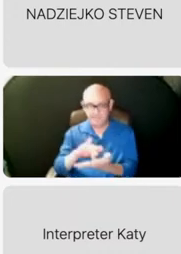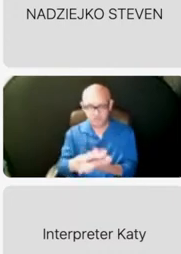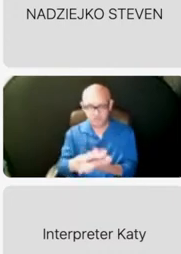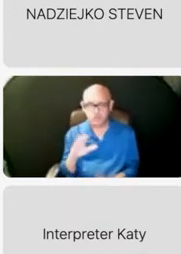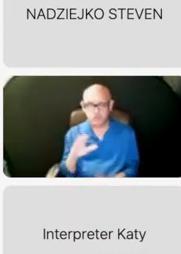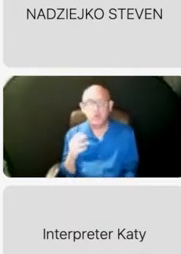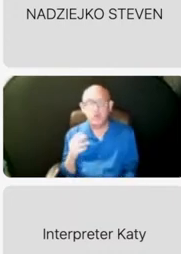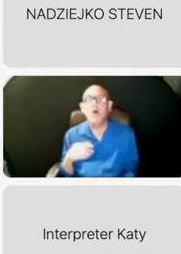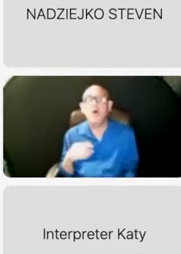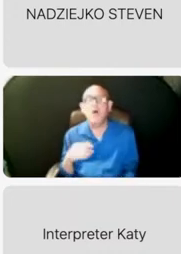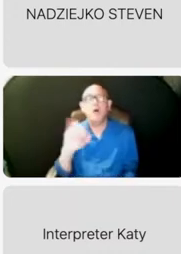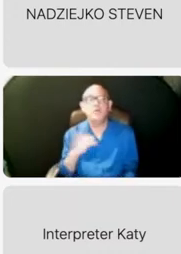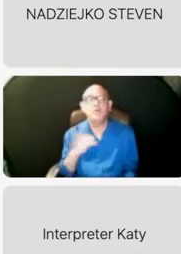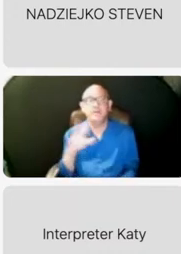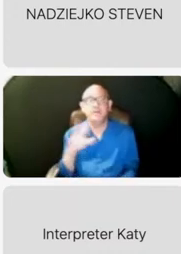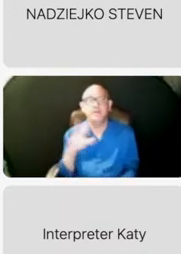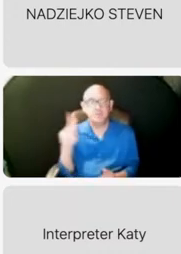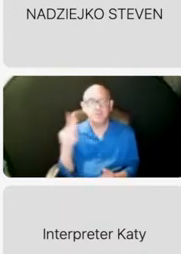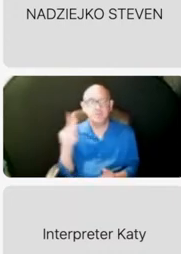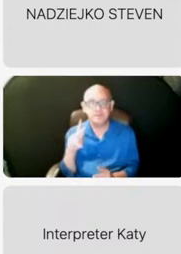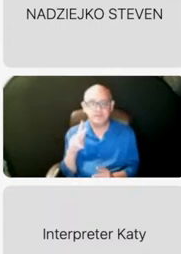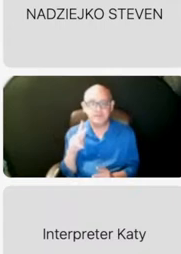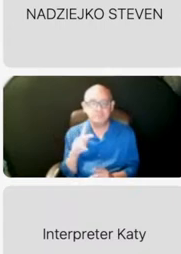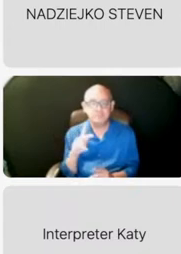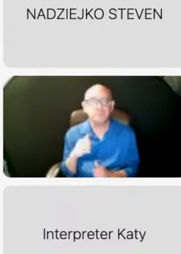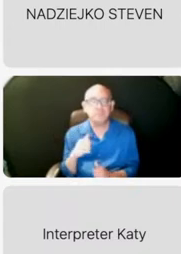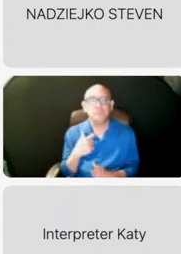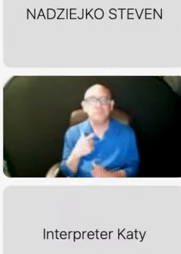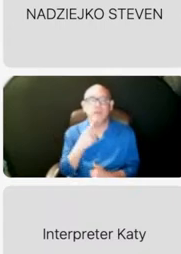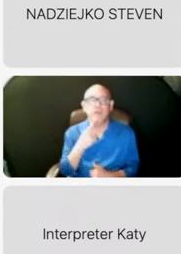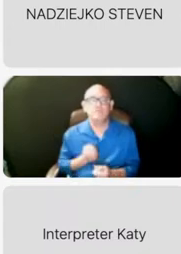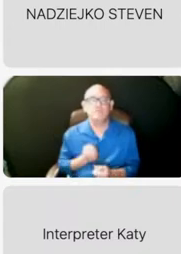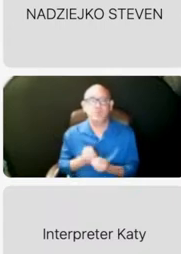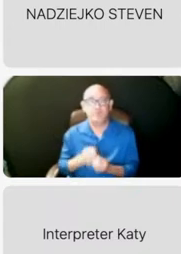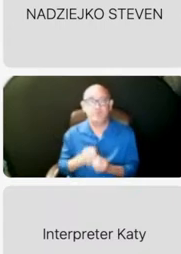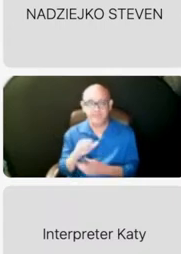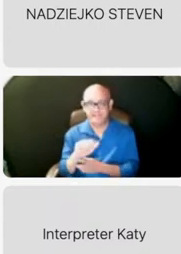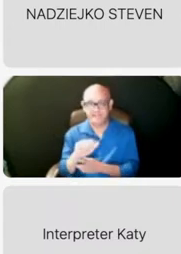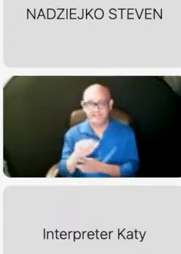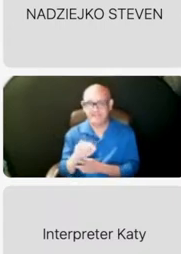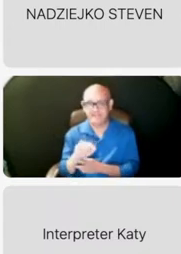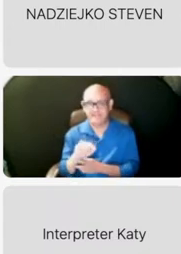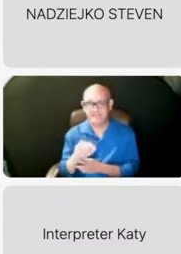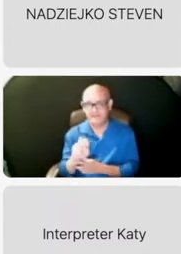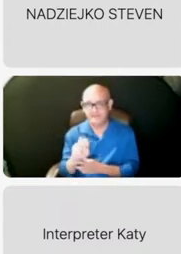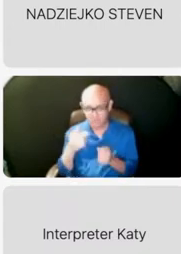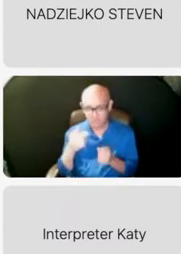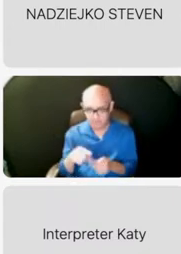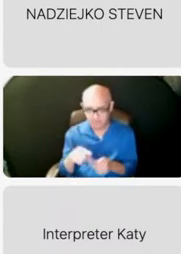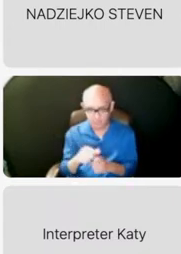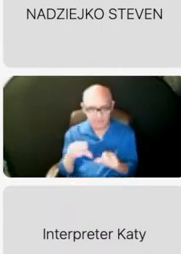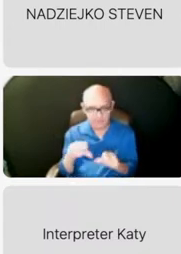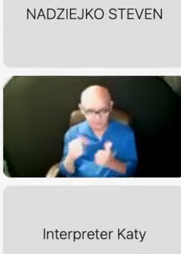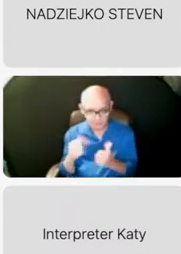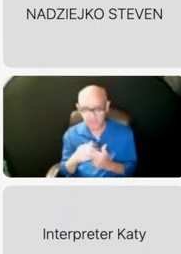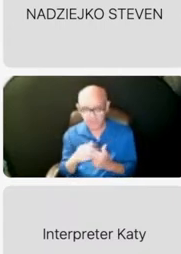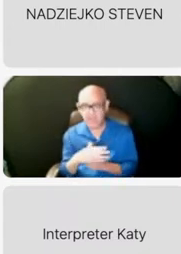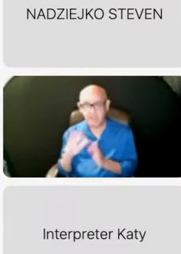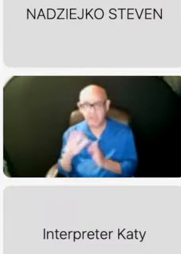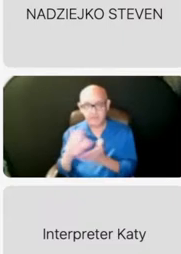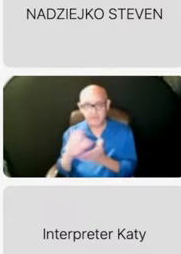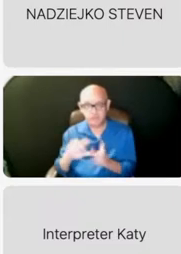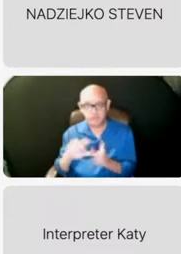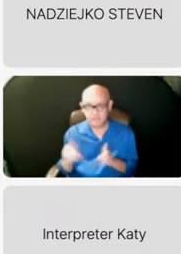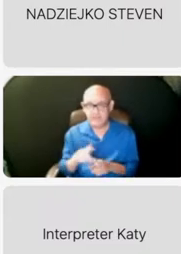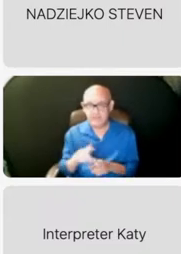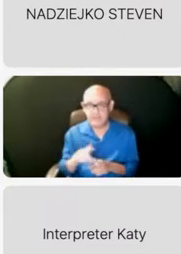educators i'm speaking tonight in support of the tentative agreement reached by the association in the school district it's item 7.61 on the school board